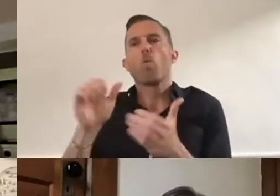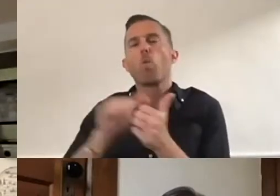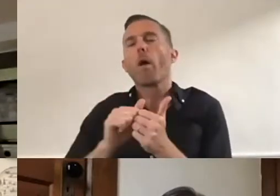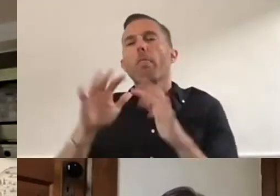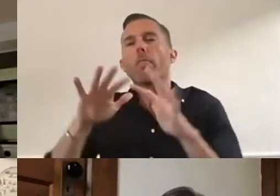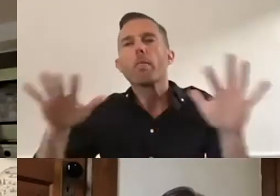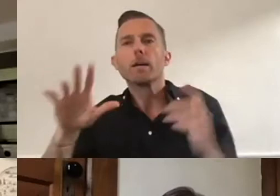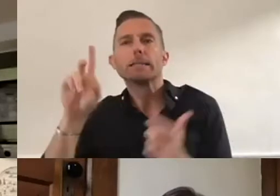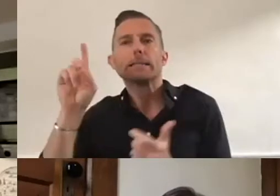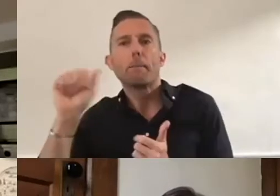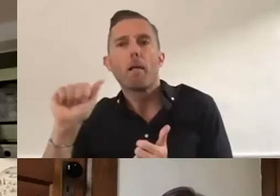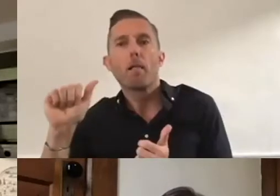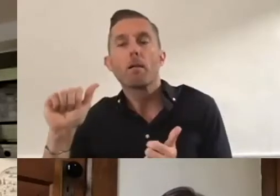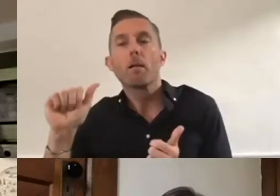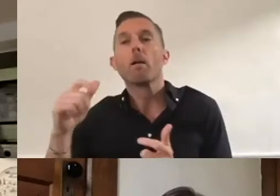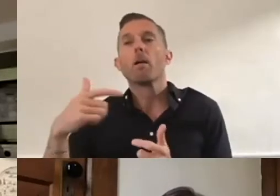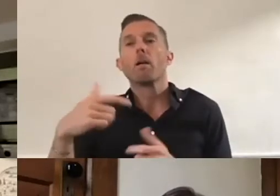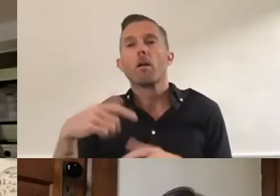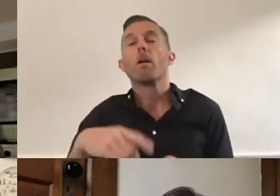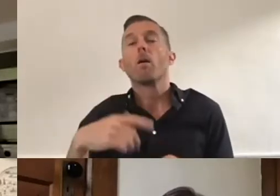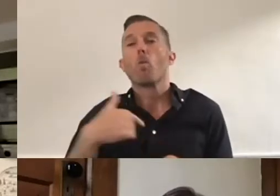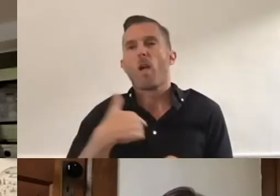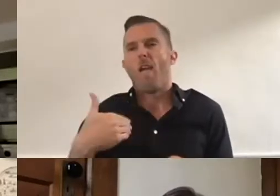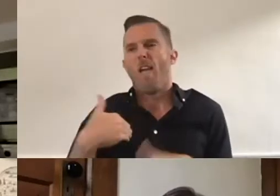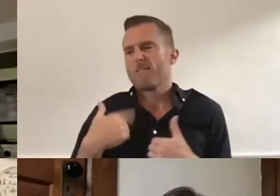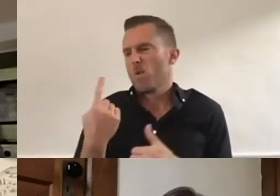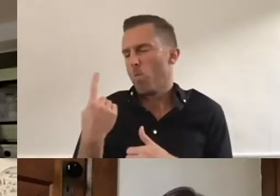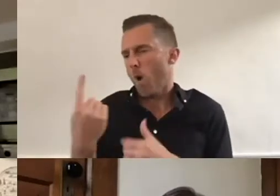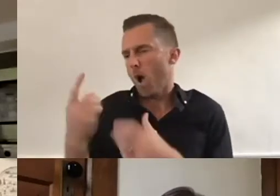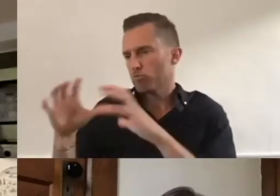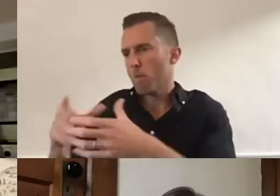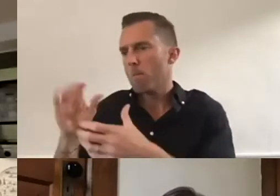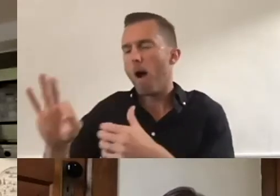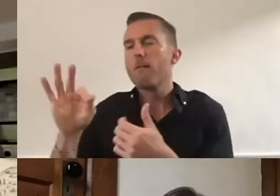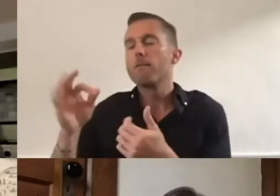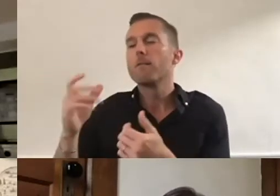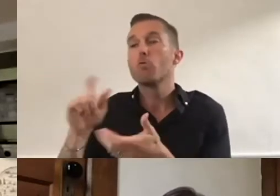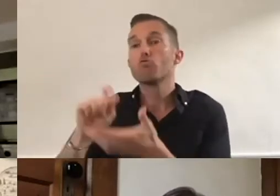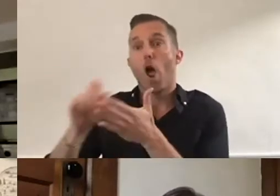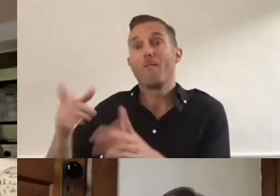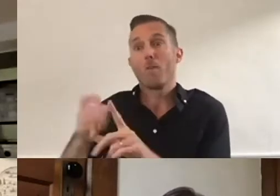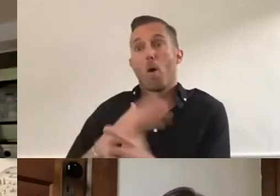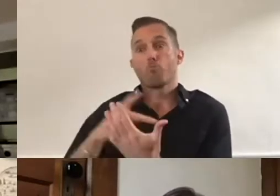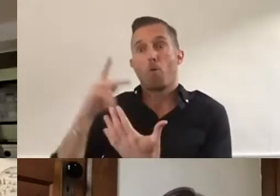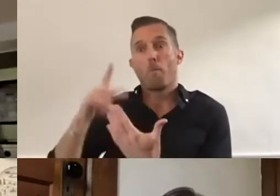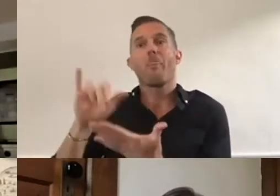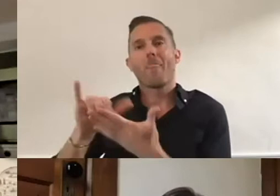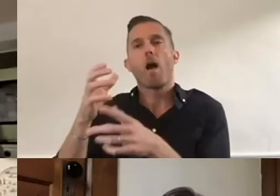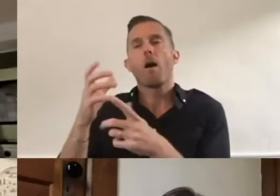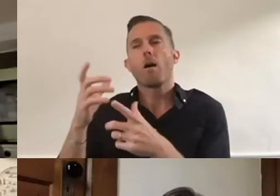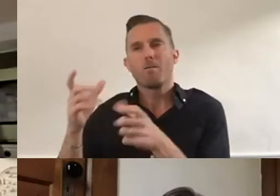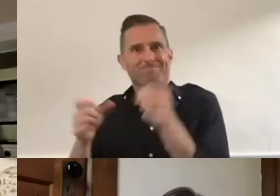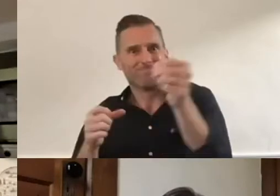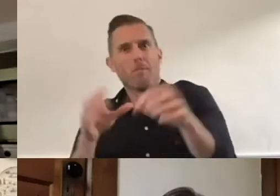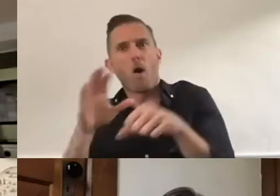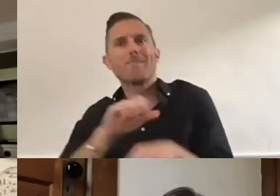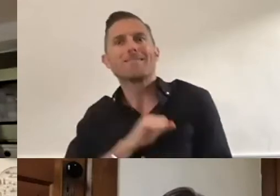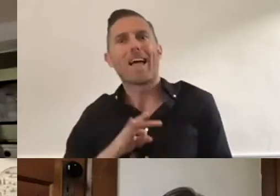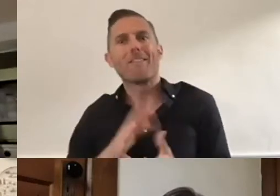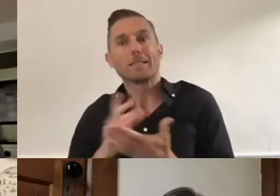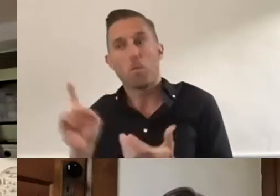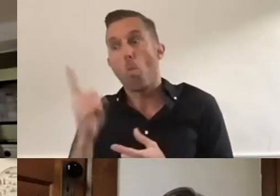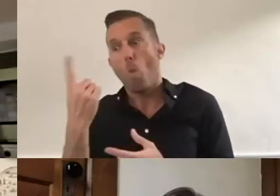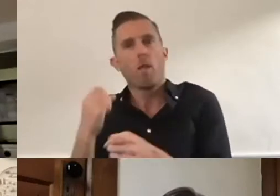top of our list to get staffed. One of them actually did get staffed at Netflix, and we're working on the other one to get in the mix as well.